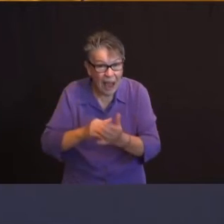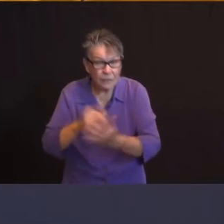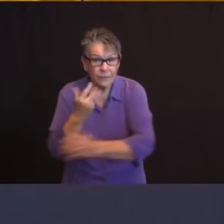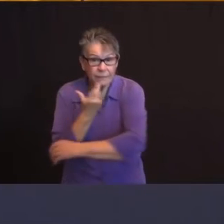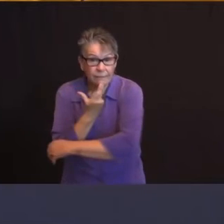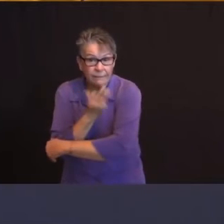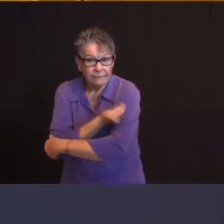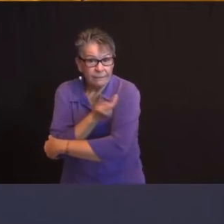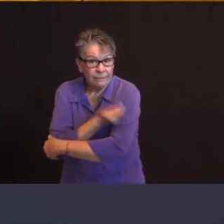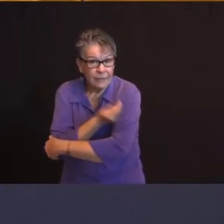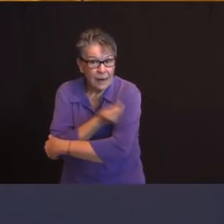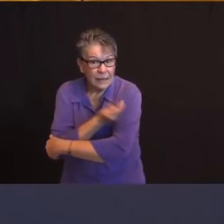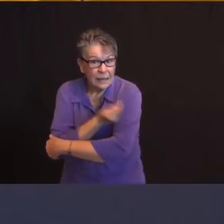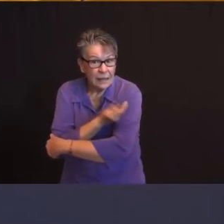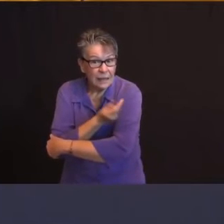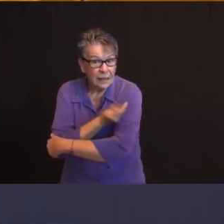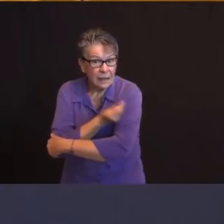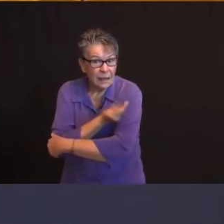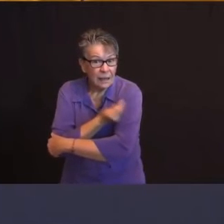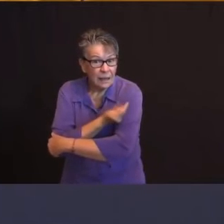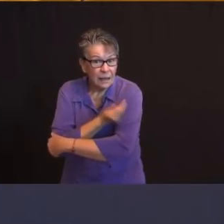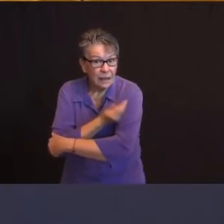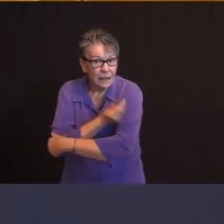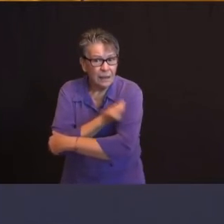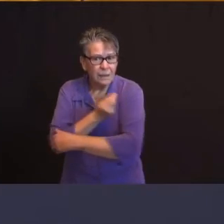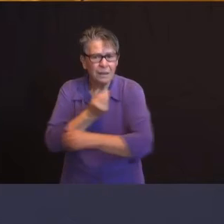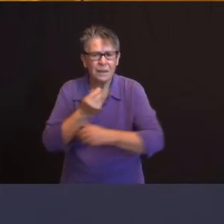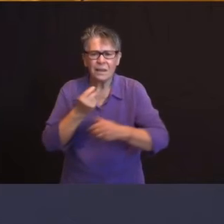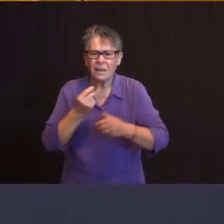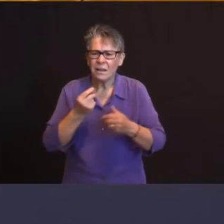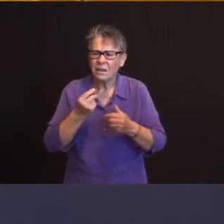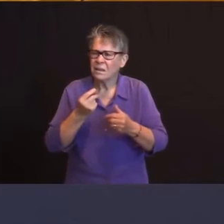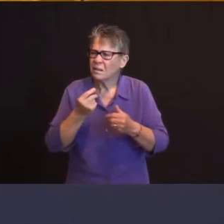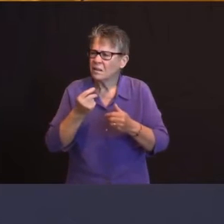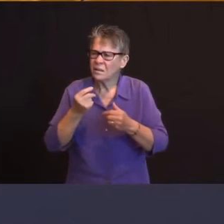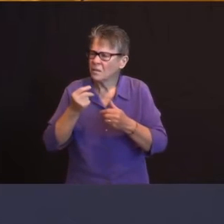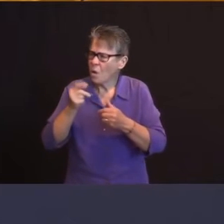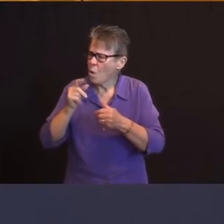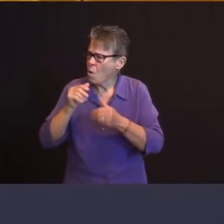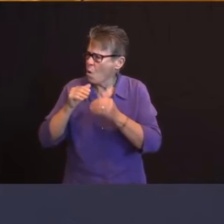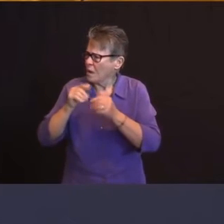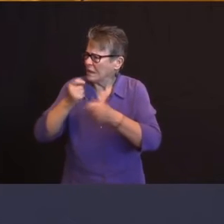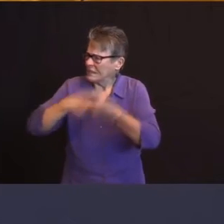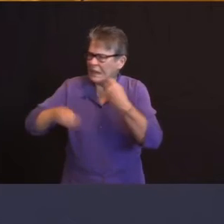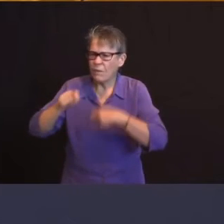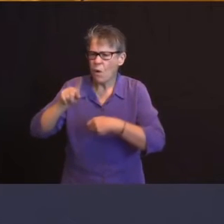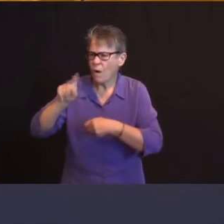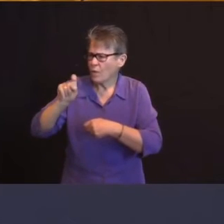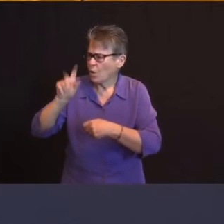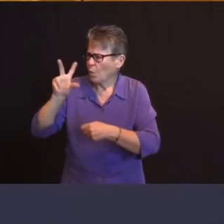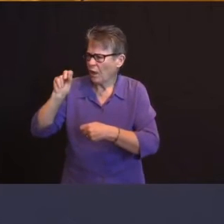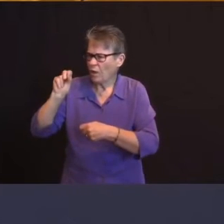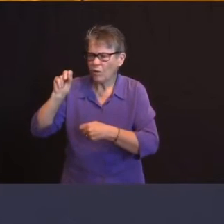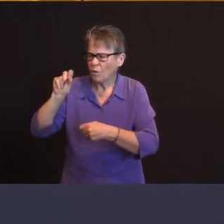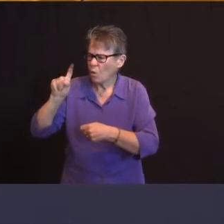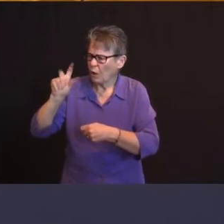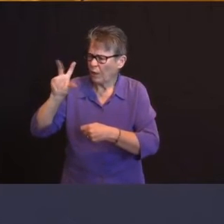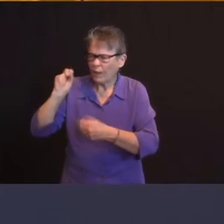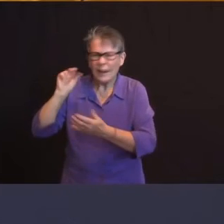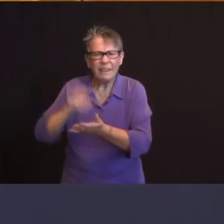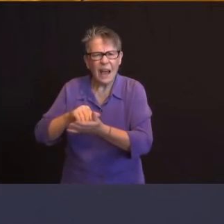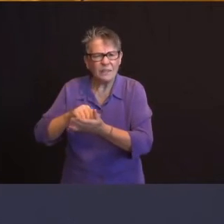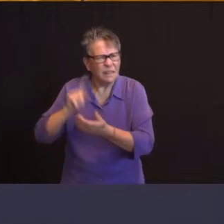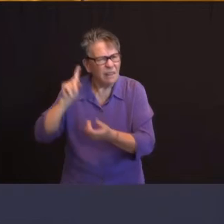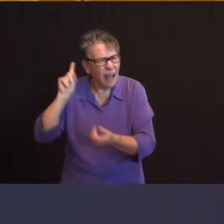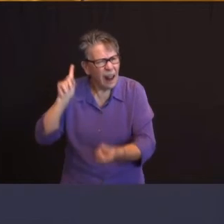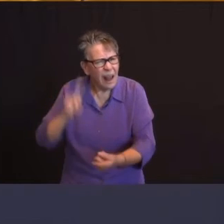Washington Post over the weekend that there was an issue with supplies that forced the Trump administration to lower its delivery plans. So I just wanted to see